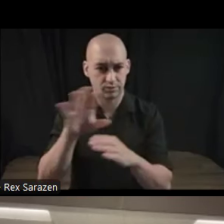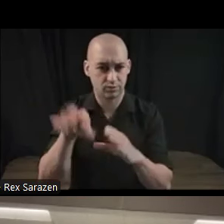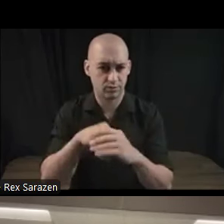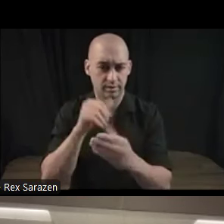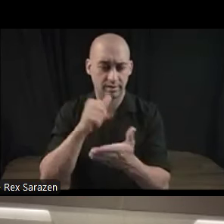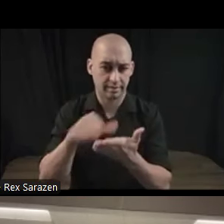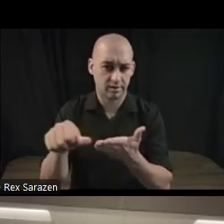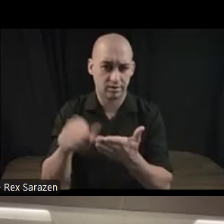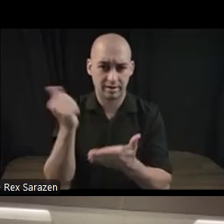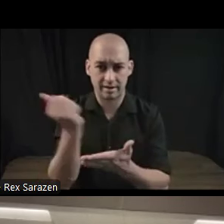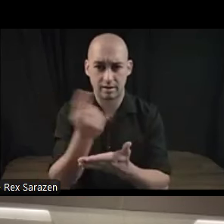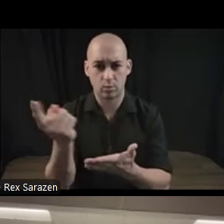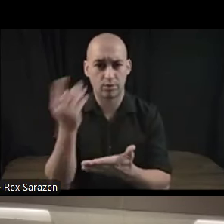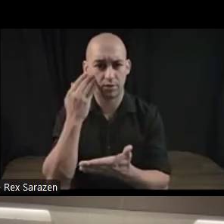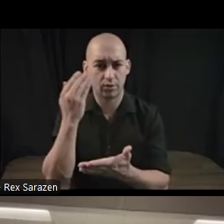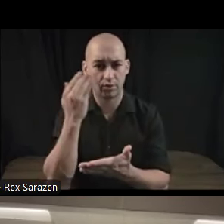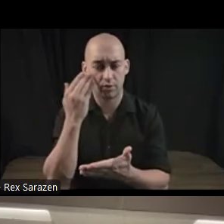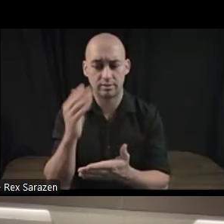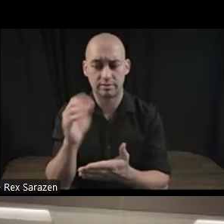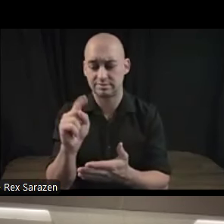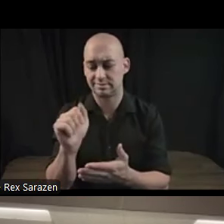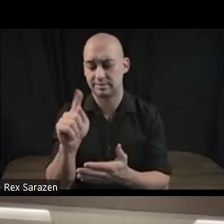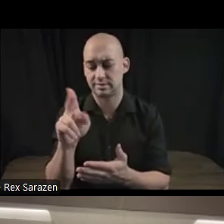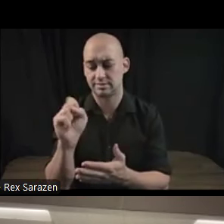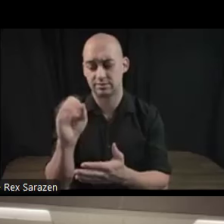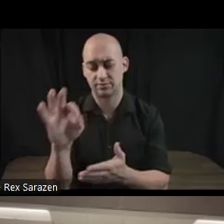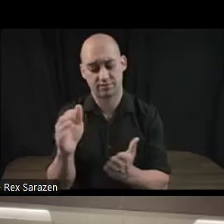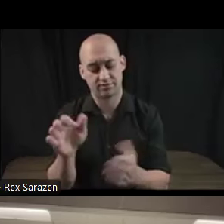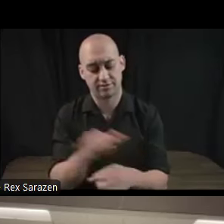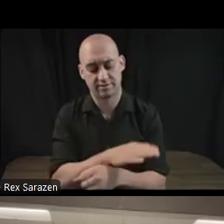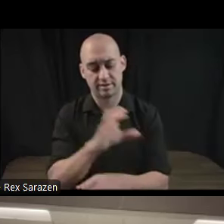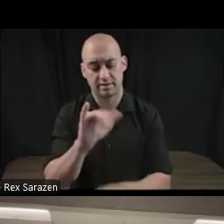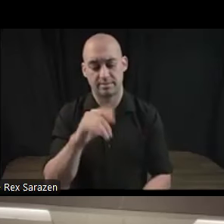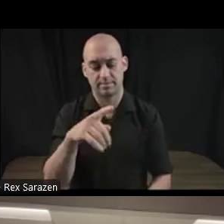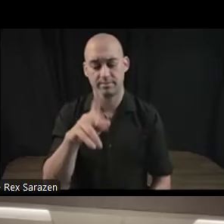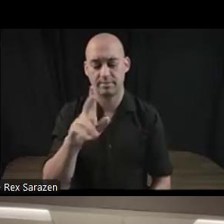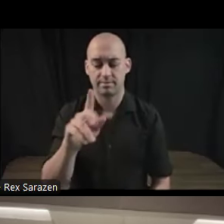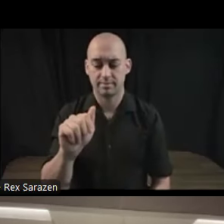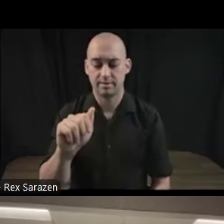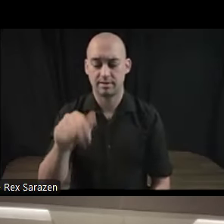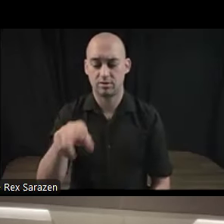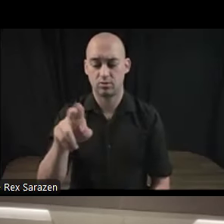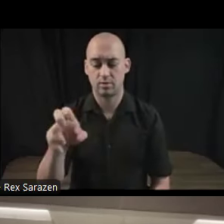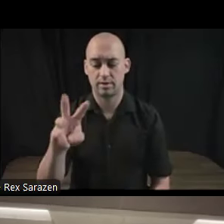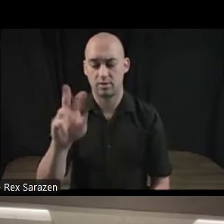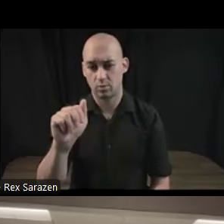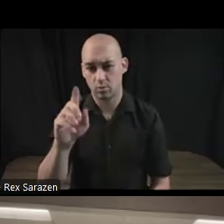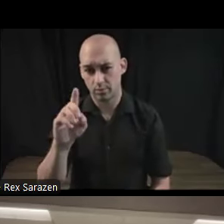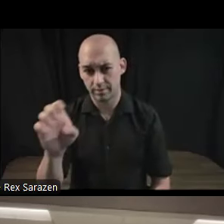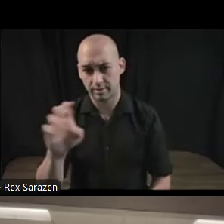Does anyone know what the status is of filling Kim McCoy-Wade's position within the governor's office?